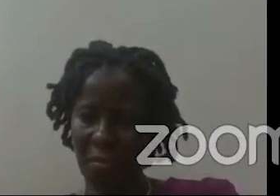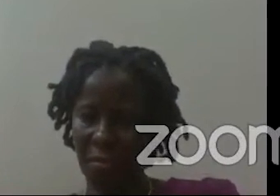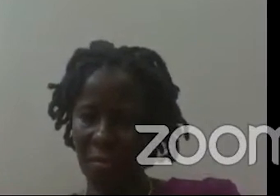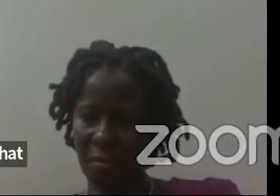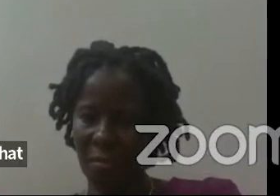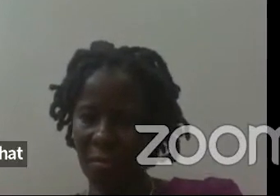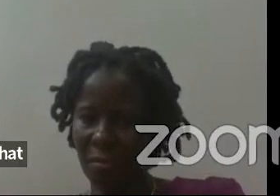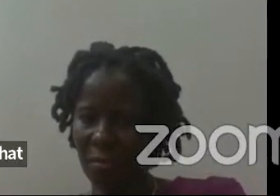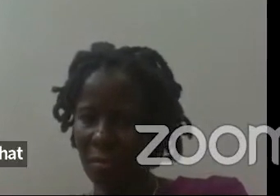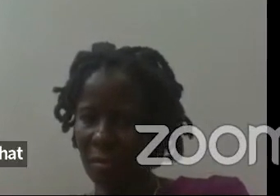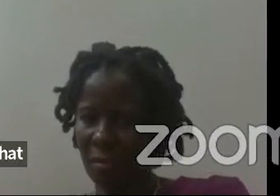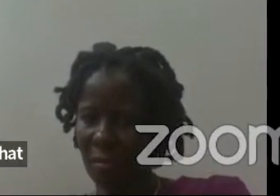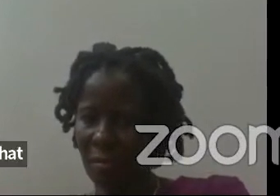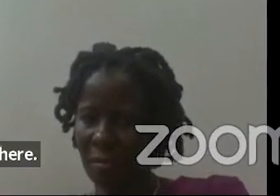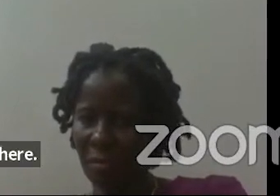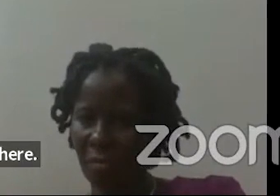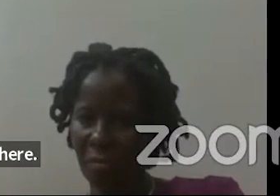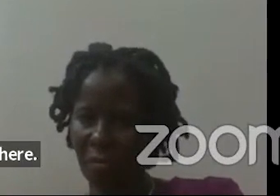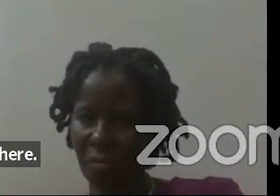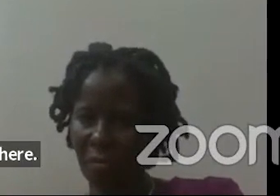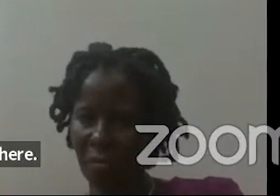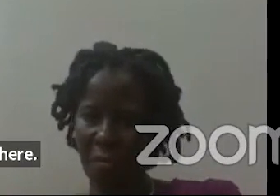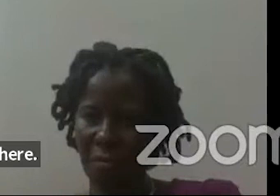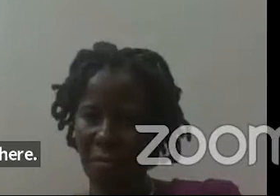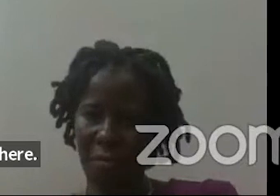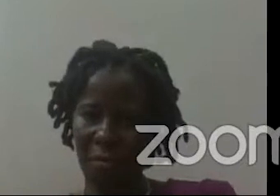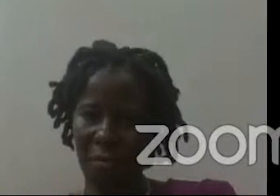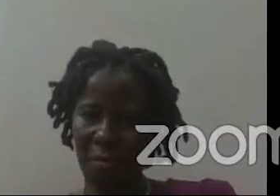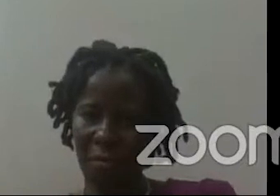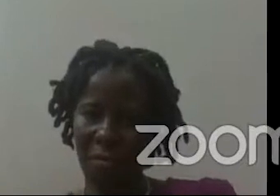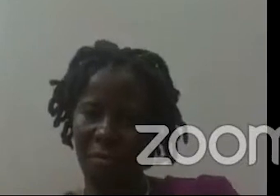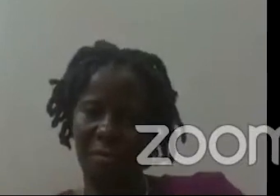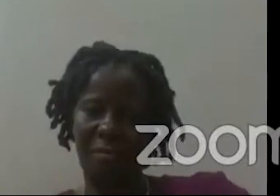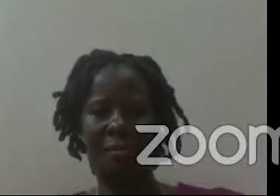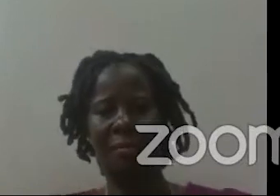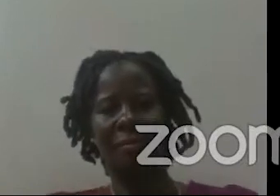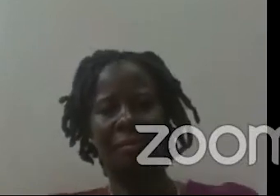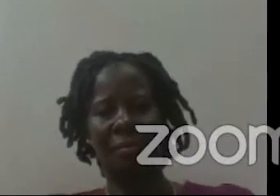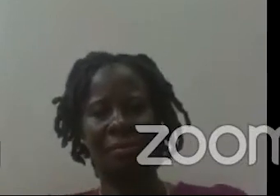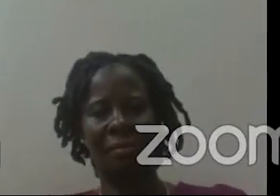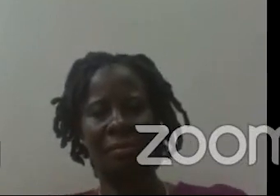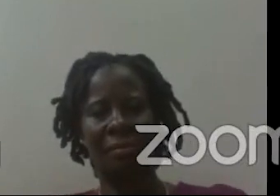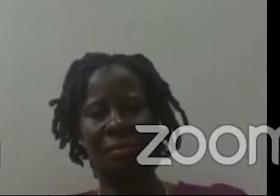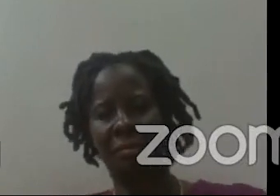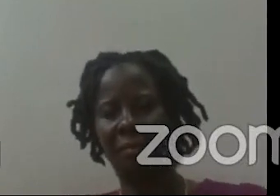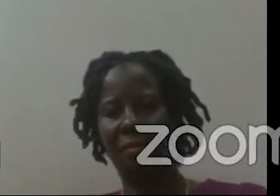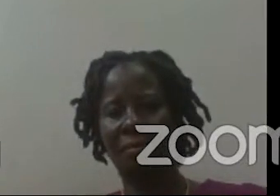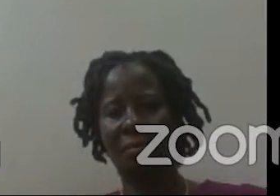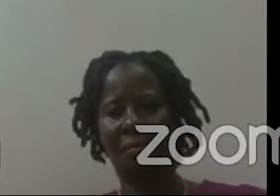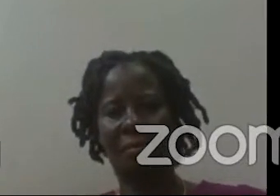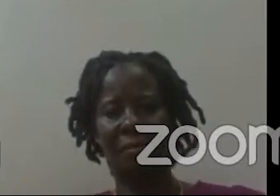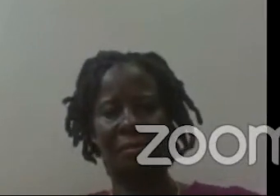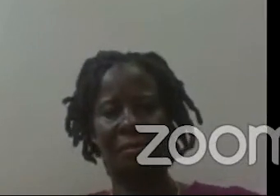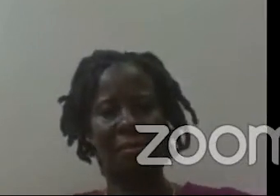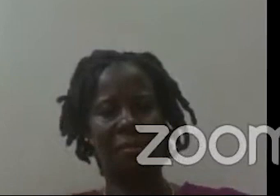And like I said, women pay it forward. I have been mentored. I have with me women that